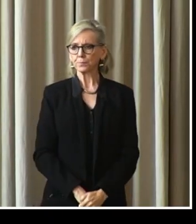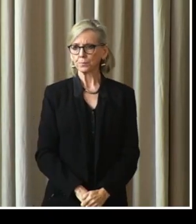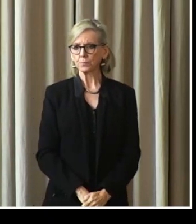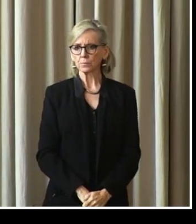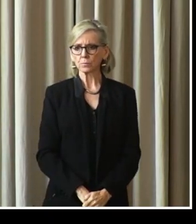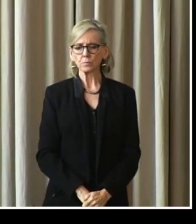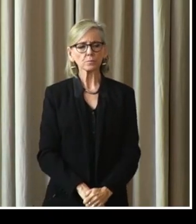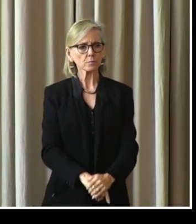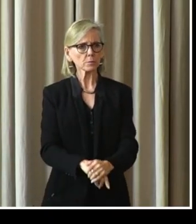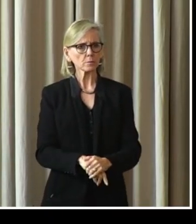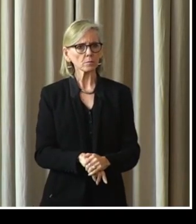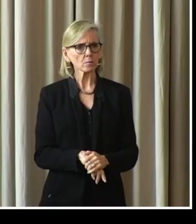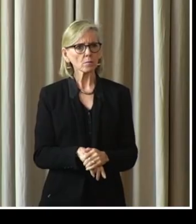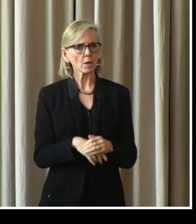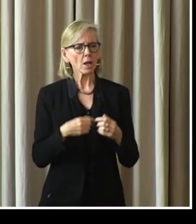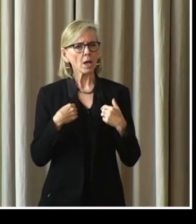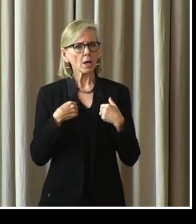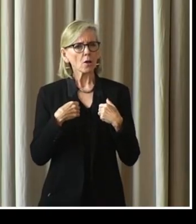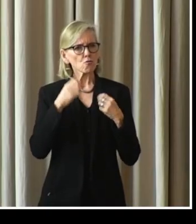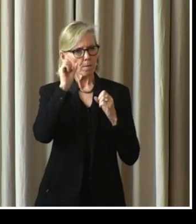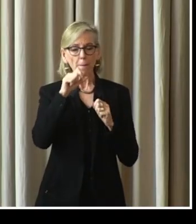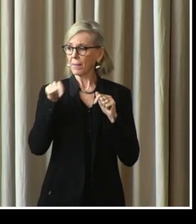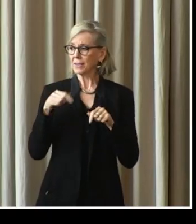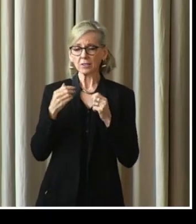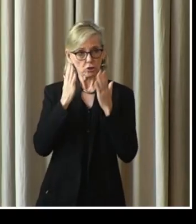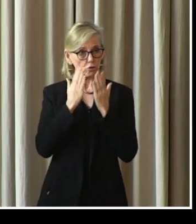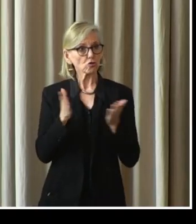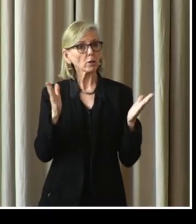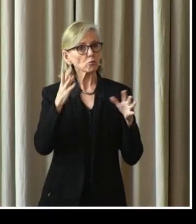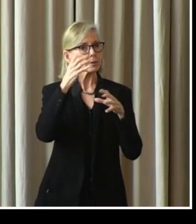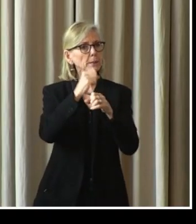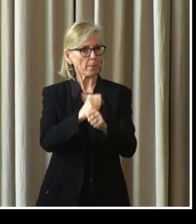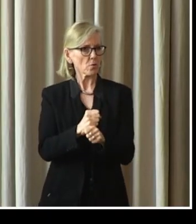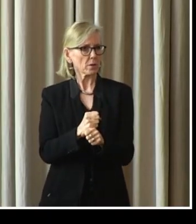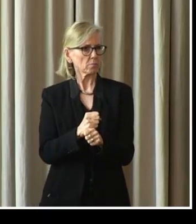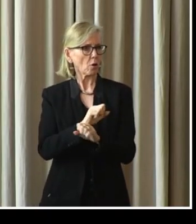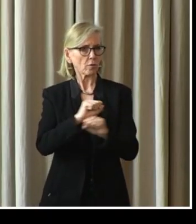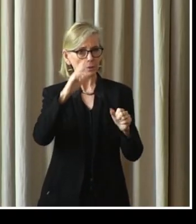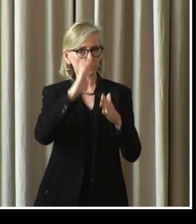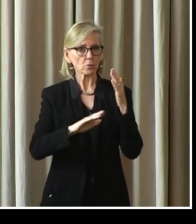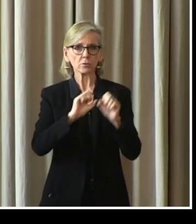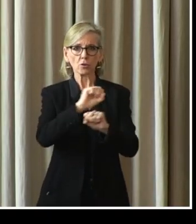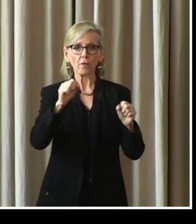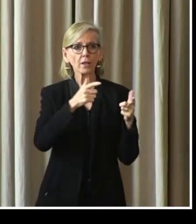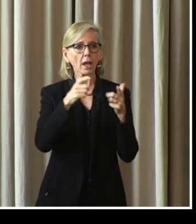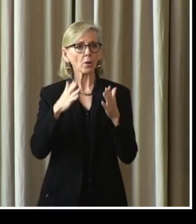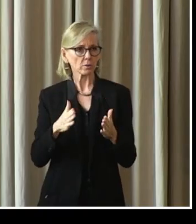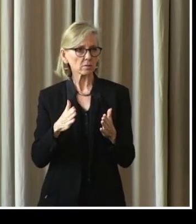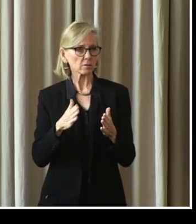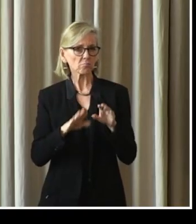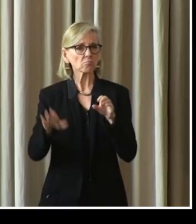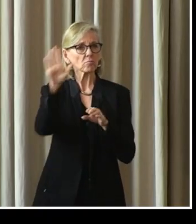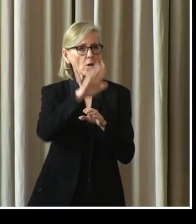Keeping in mind that this is a general summary of the experiences of carers more broadly across the